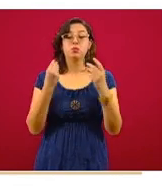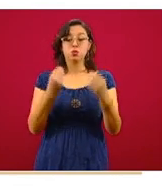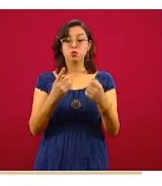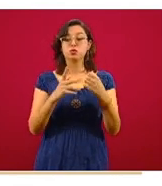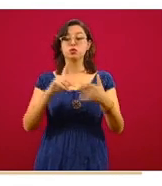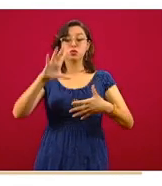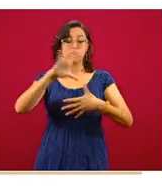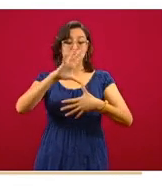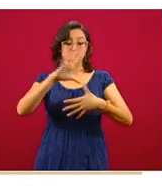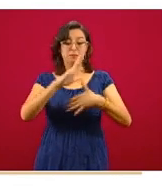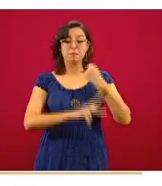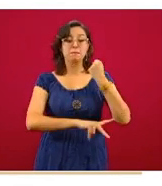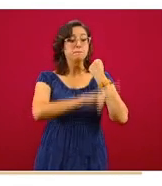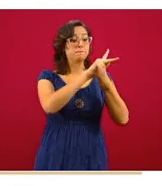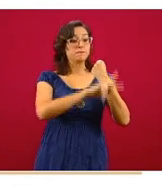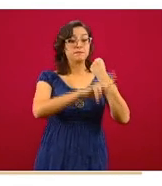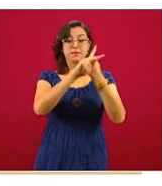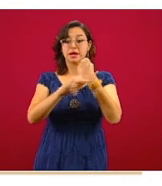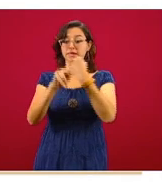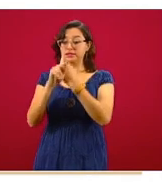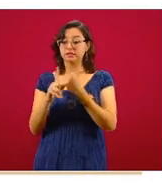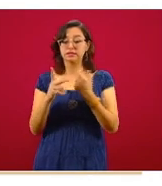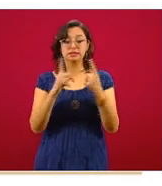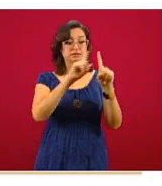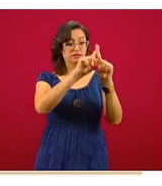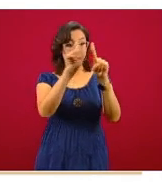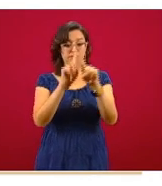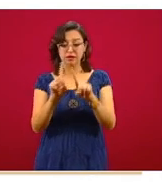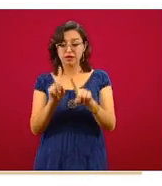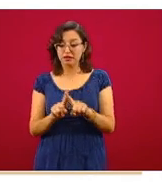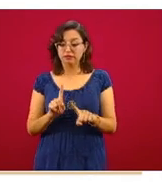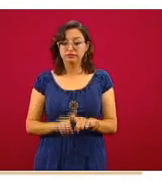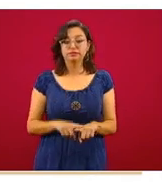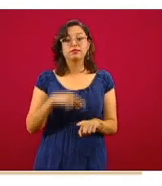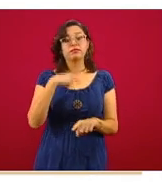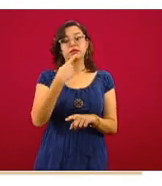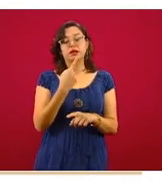concentrating in the Americas now.